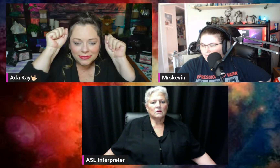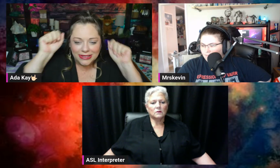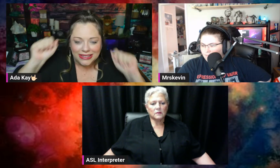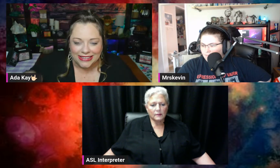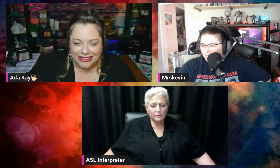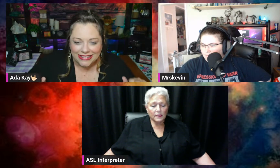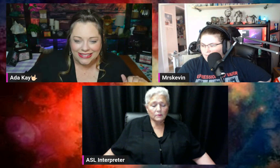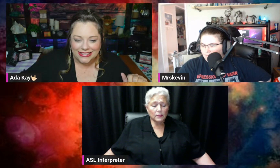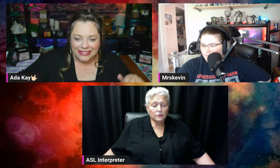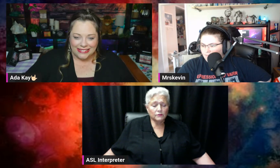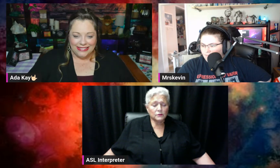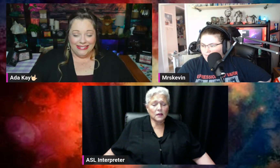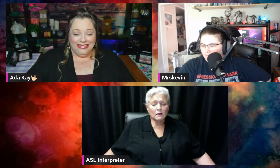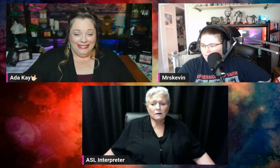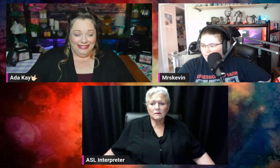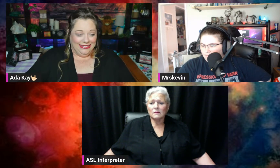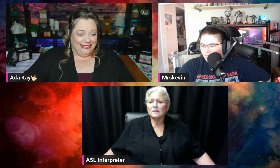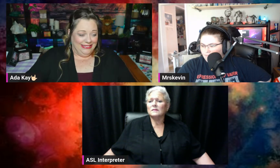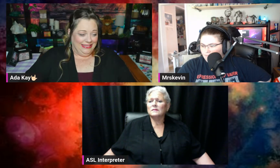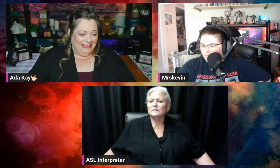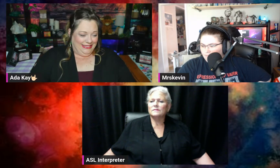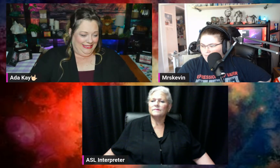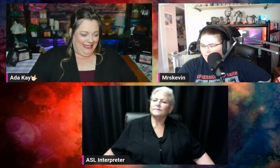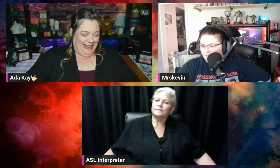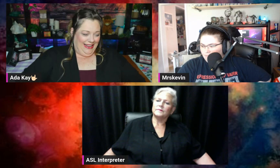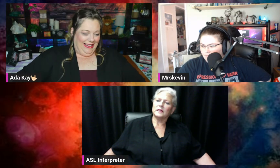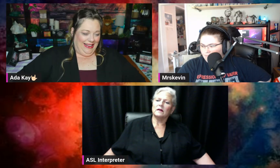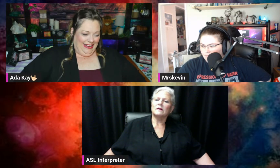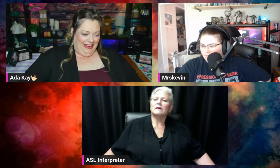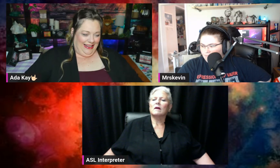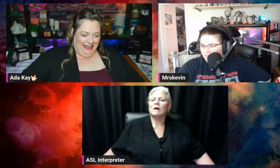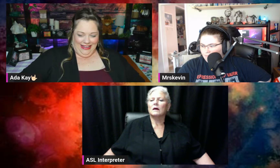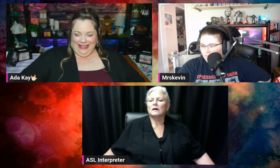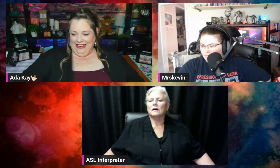"Mm." Great big beautiful doll.